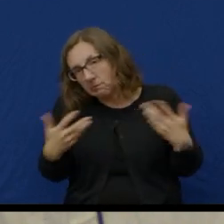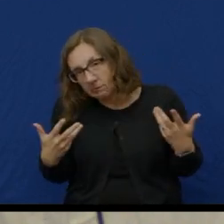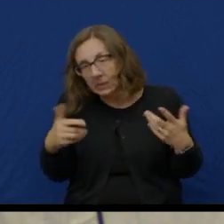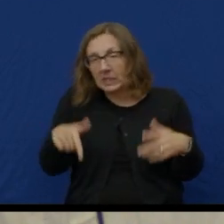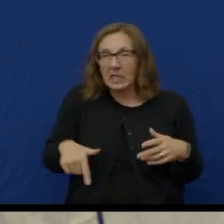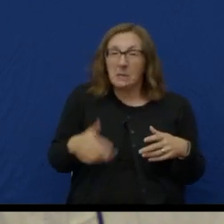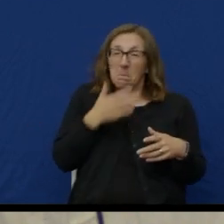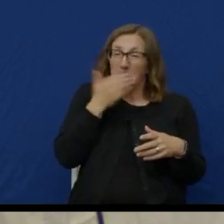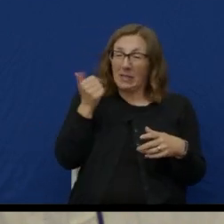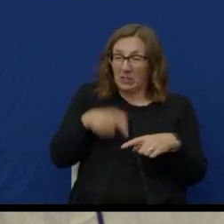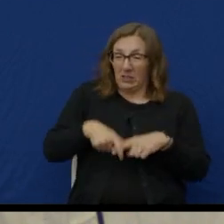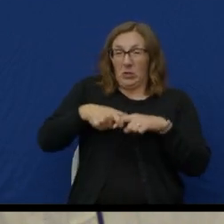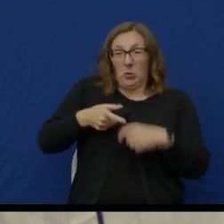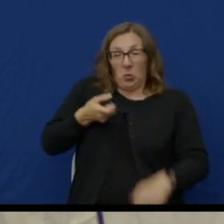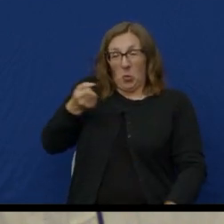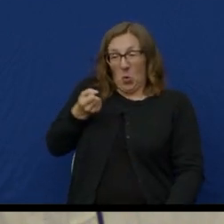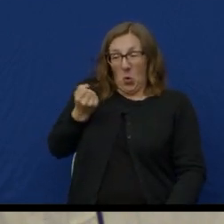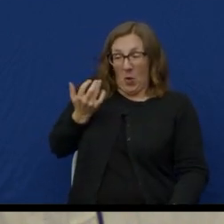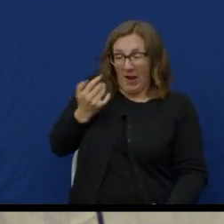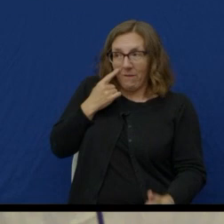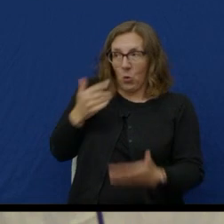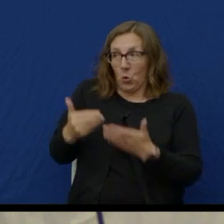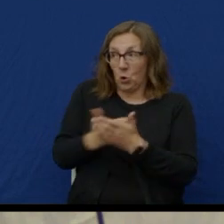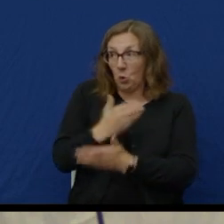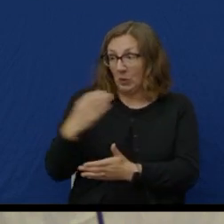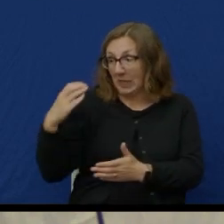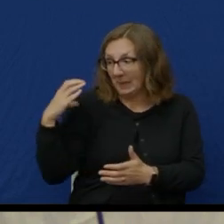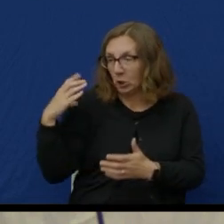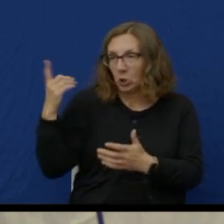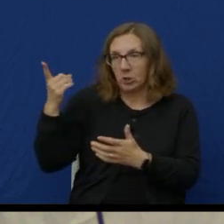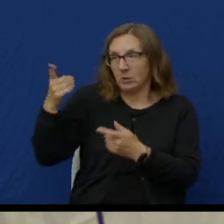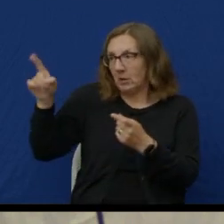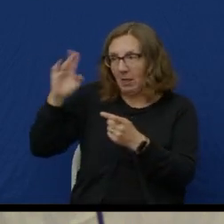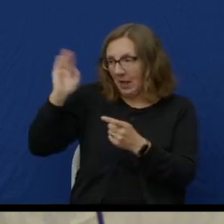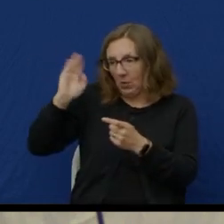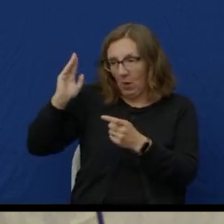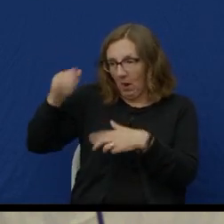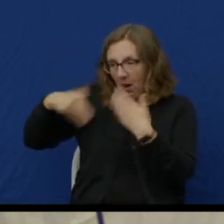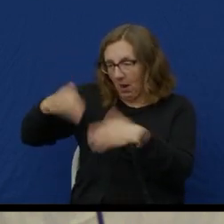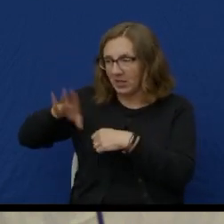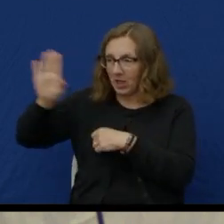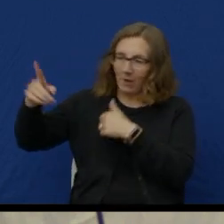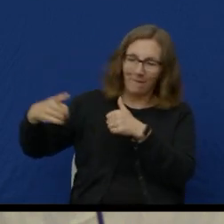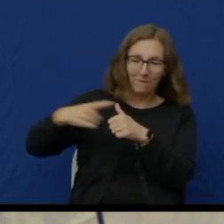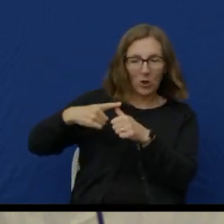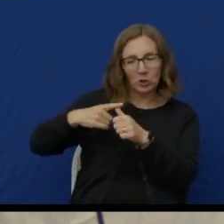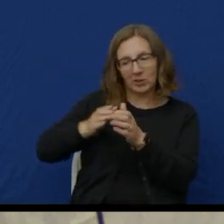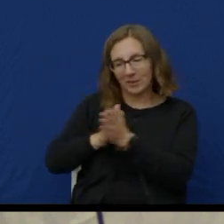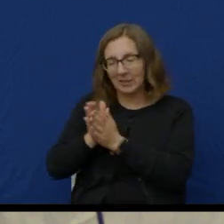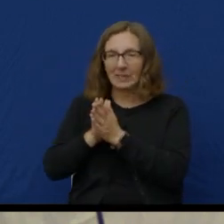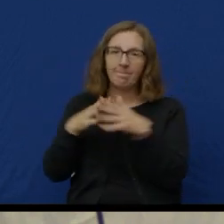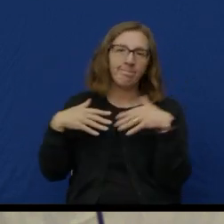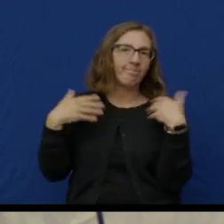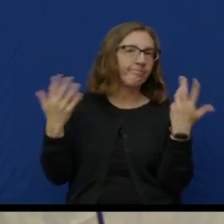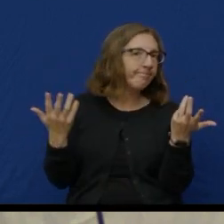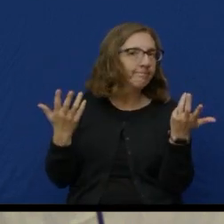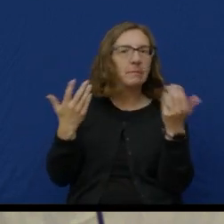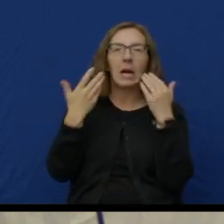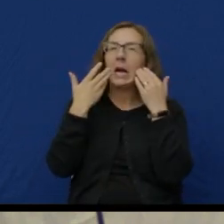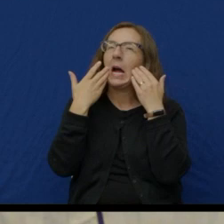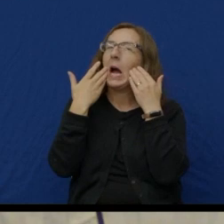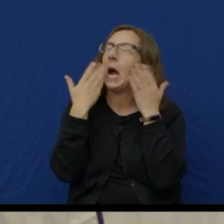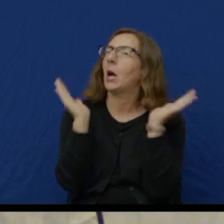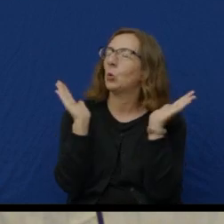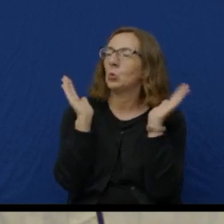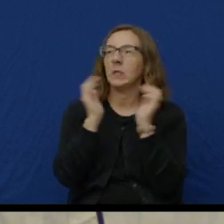more sense to wait until we have a new commissioner and let them put this forward as one of their first initiatives. We'll just kind of see how the timeline goes, but